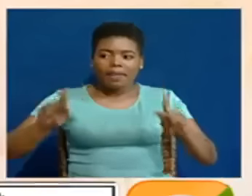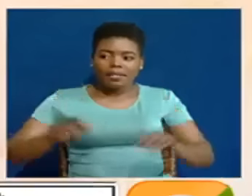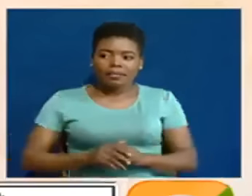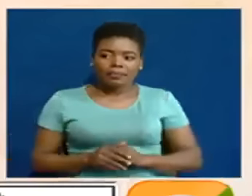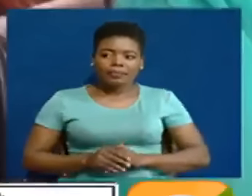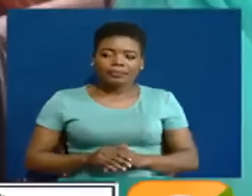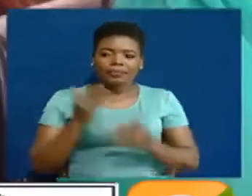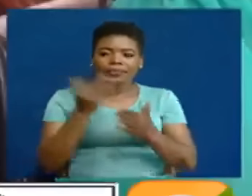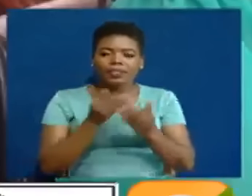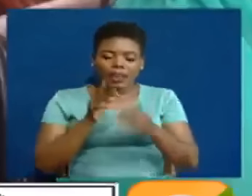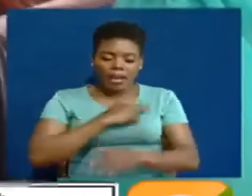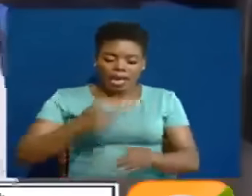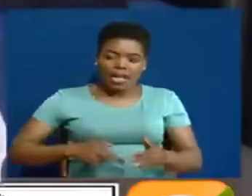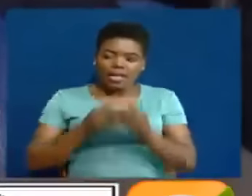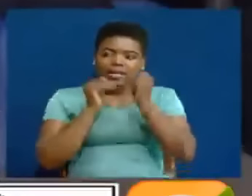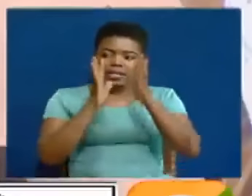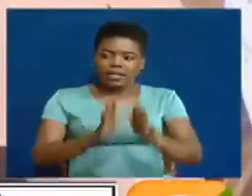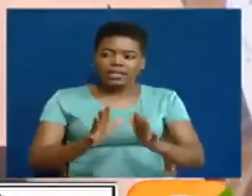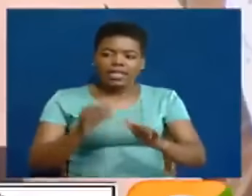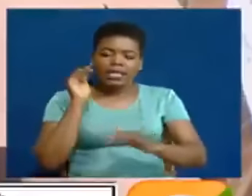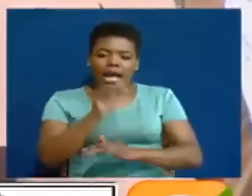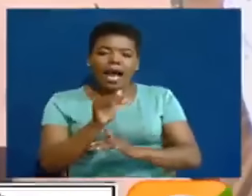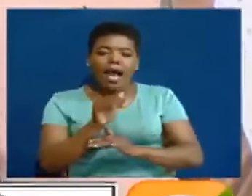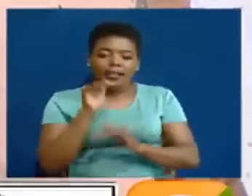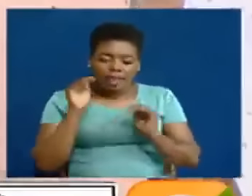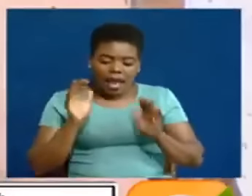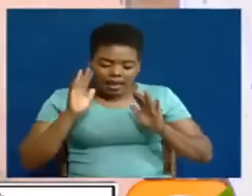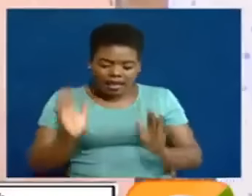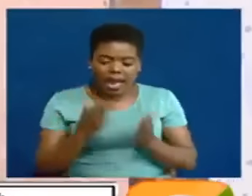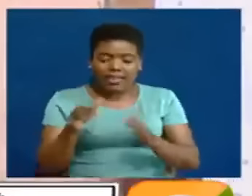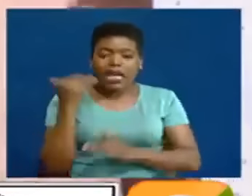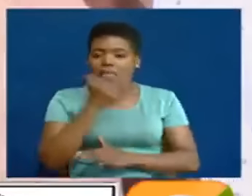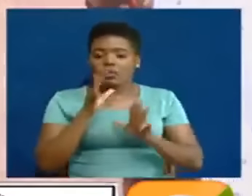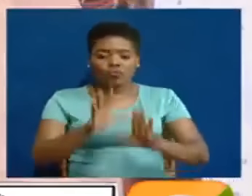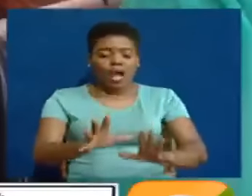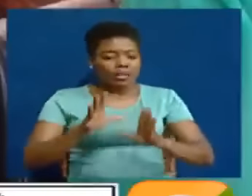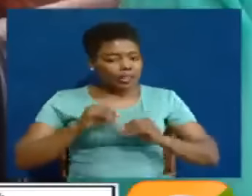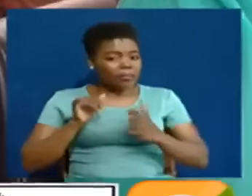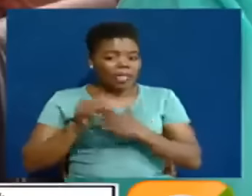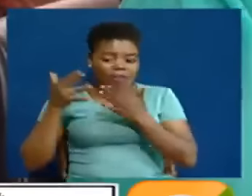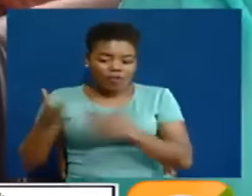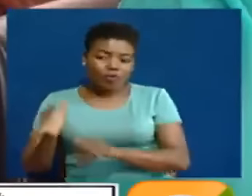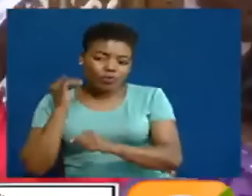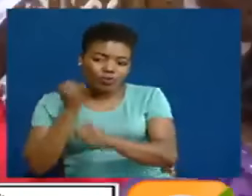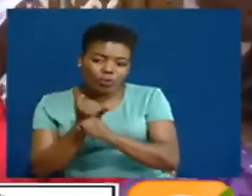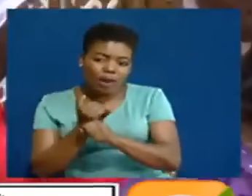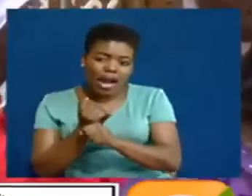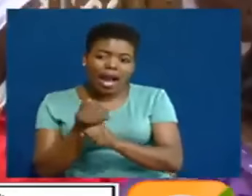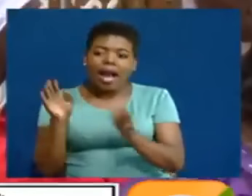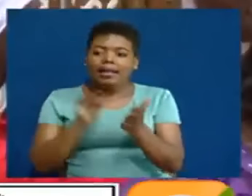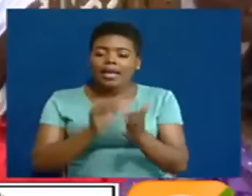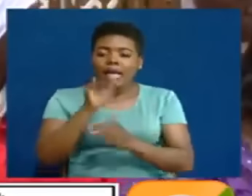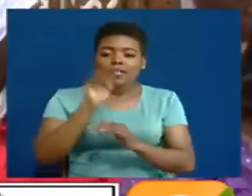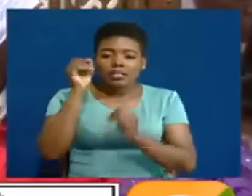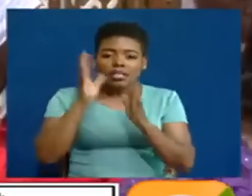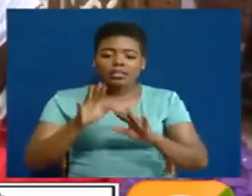Some religious leaders urged Gachagua to accept the situation and embark on a new chapter, asking Kenyans to remain calm. Take the